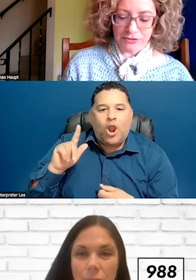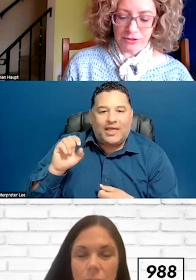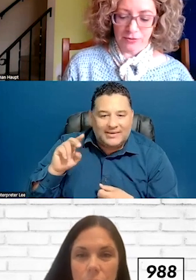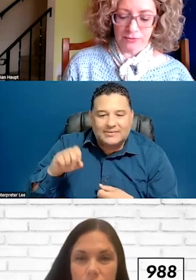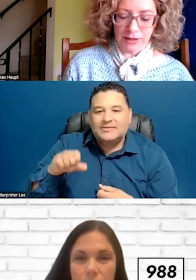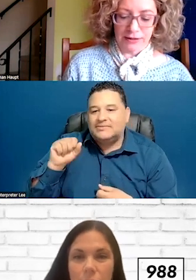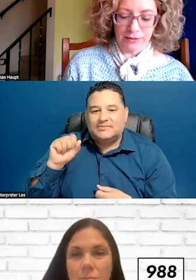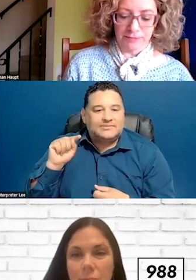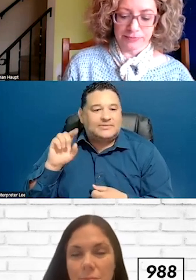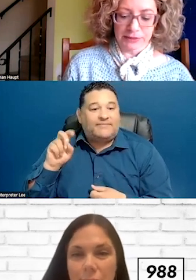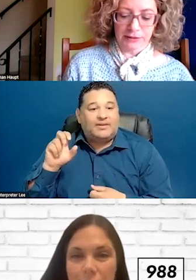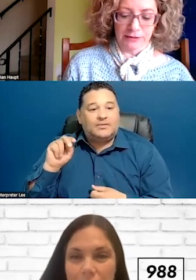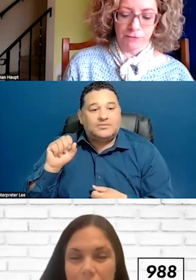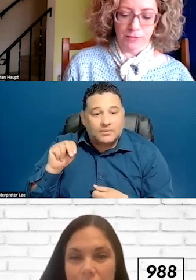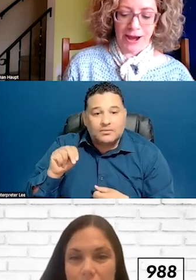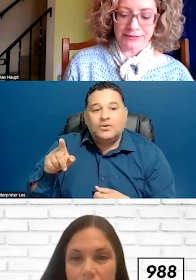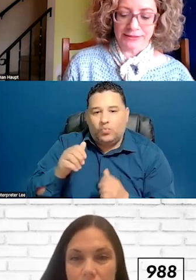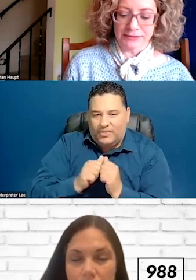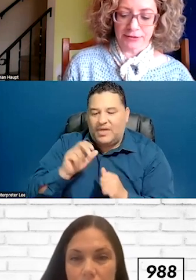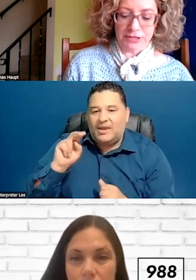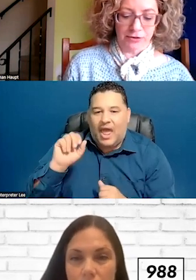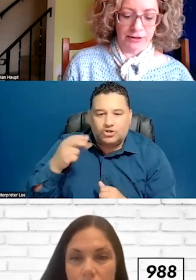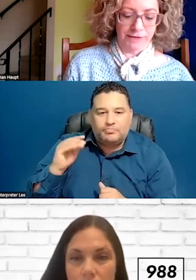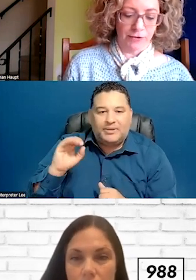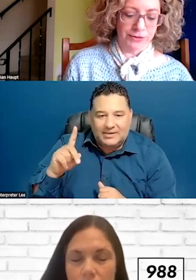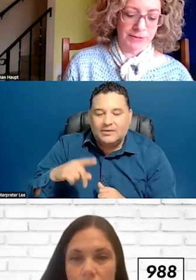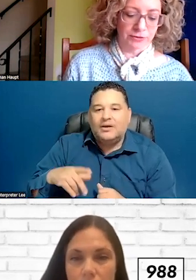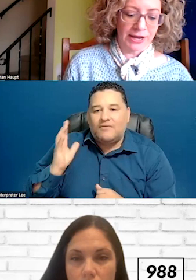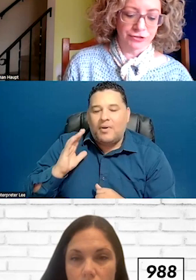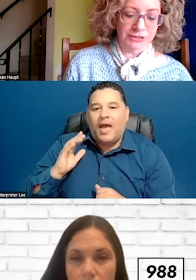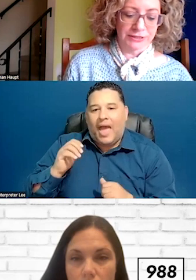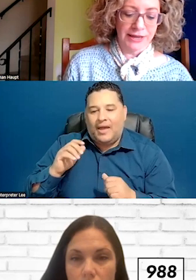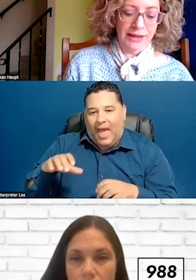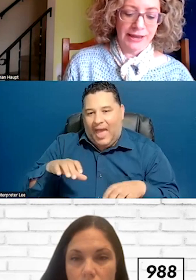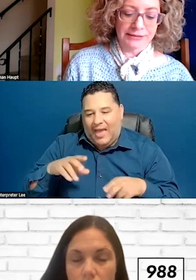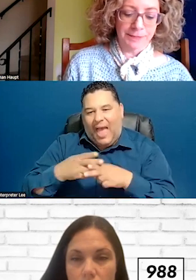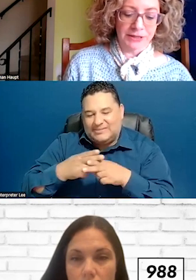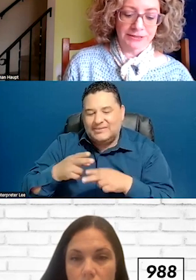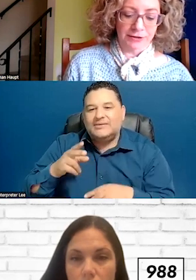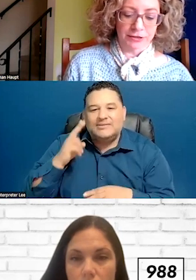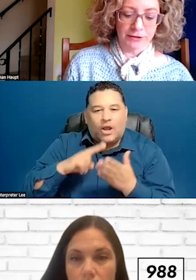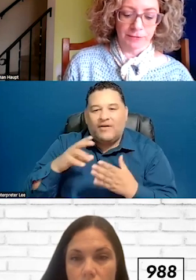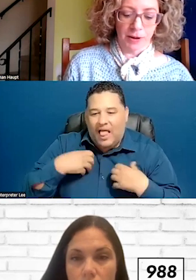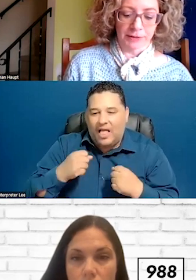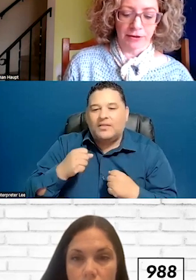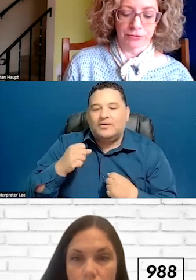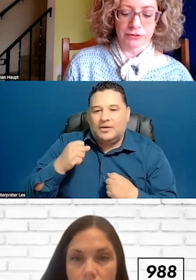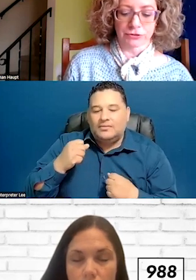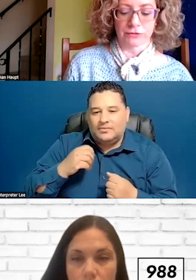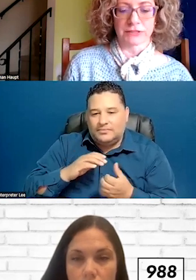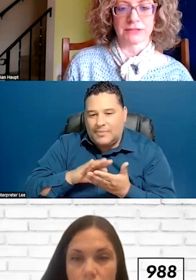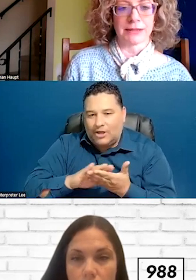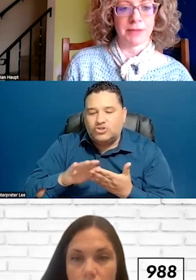was also former acting Secretary of Health and Mental Hygiene and Deputy Secretary for Public